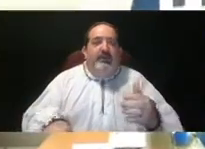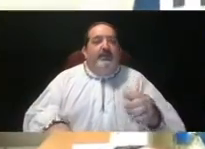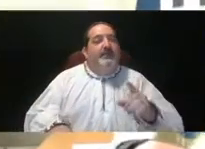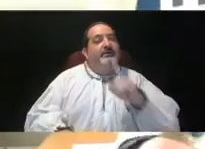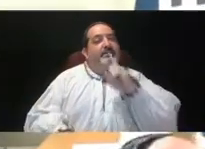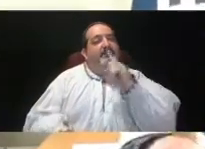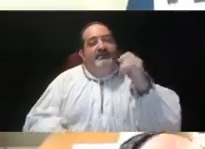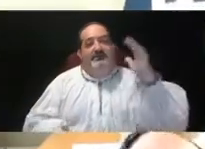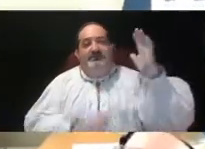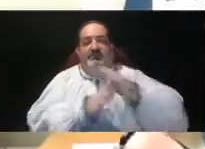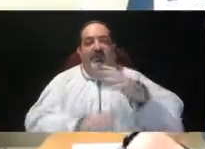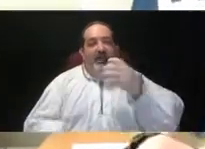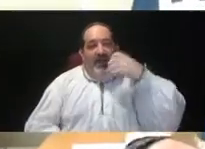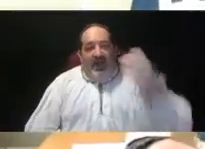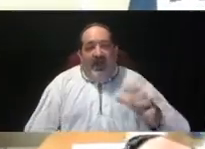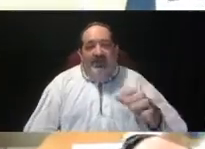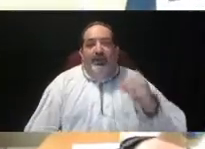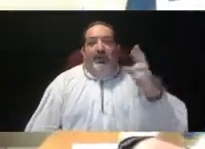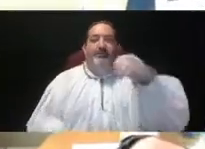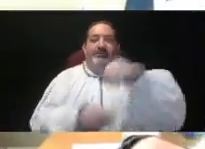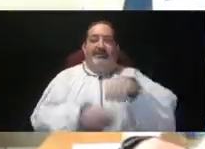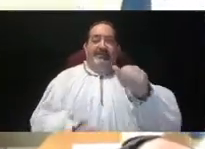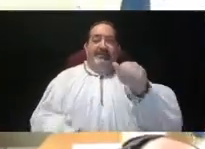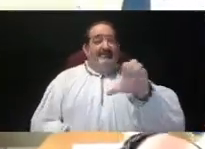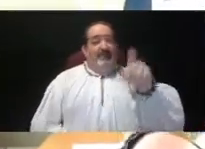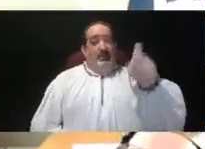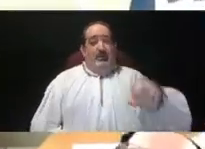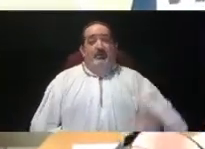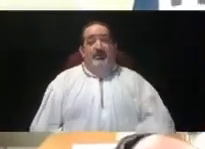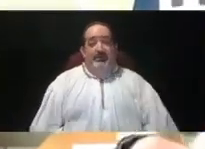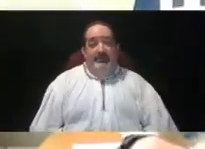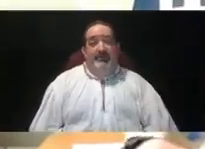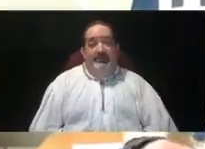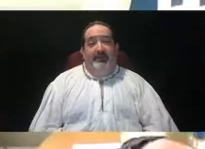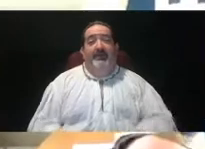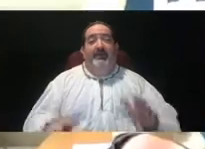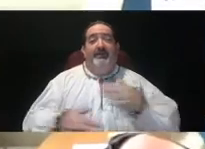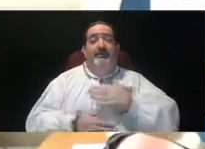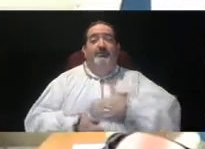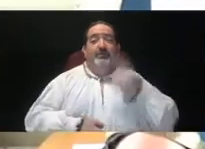hot, I hope you're in the air conditioner. Have a great day.